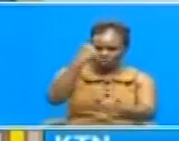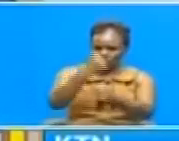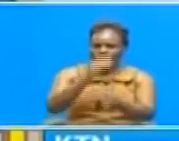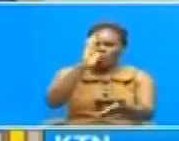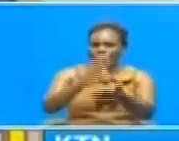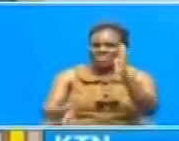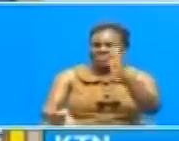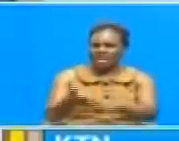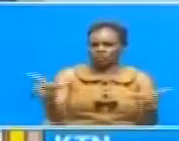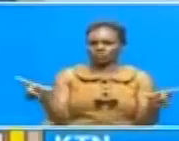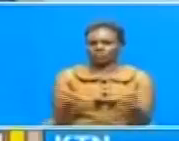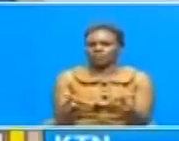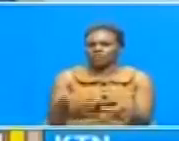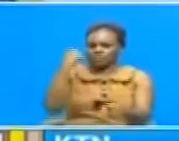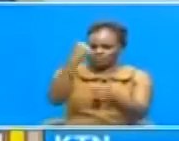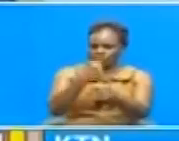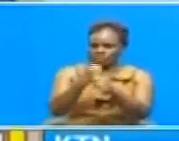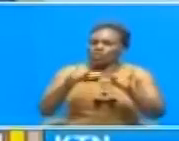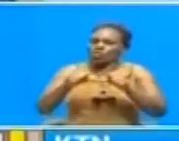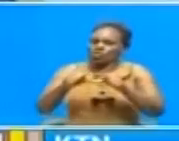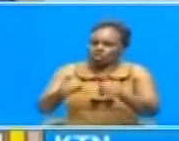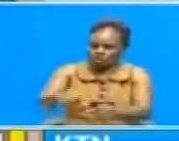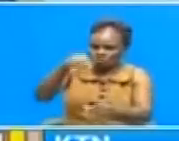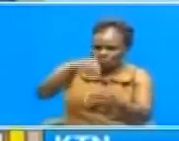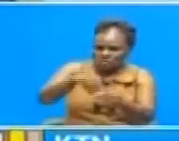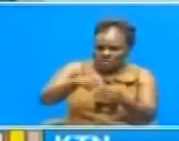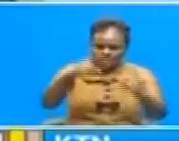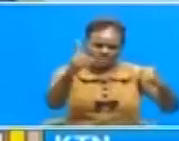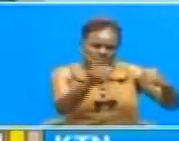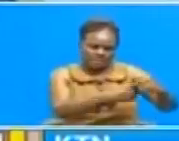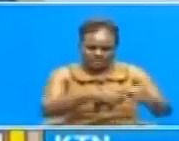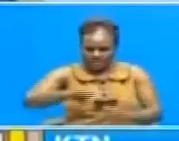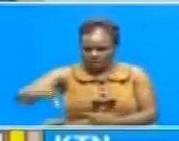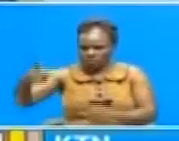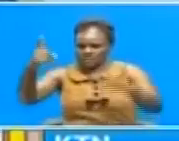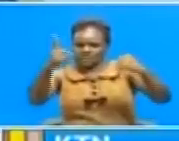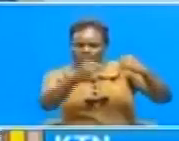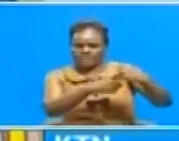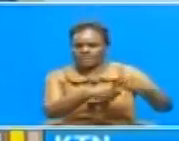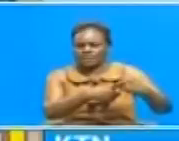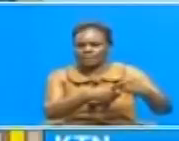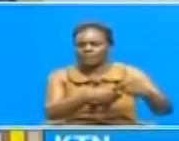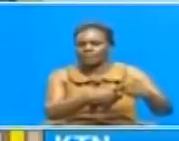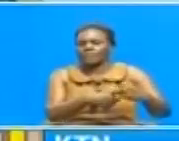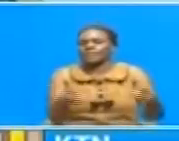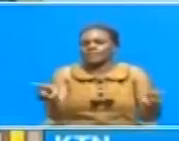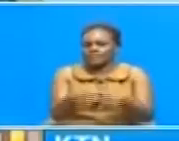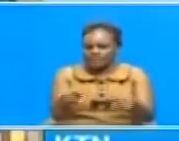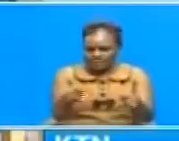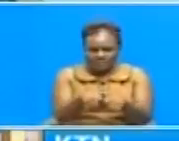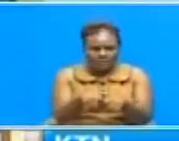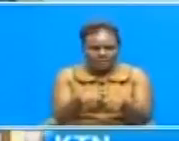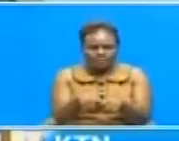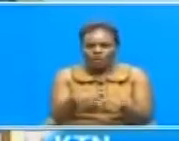a license. The crackdown continued within the six sub-counties of Wasingishu County. Also, the